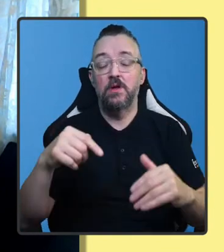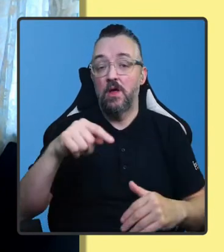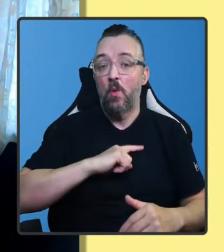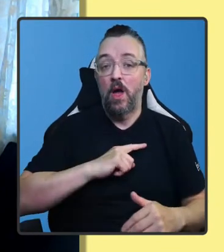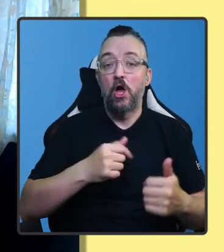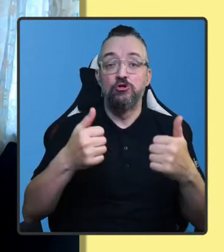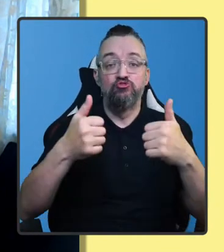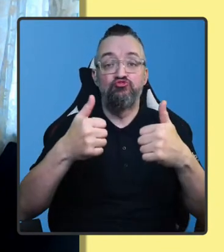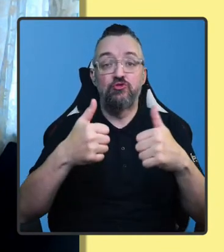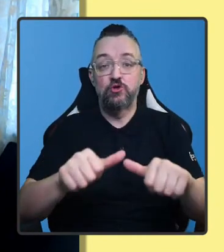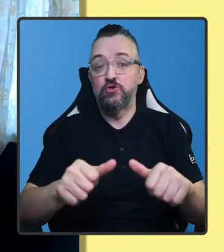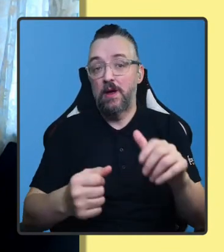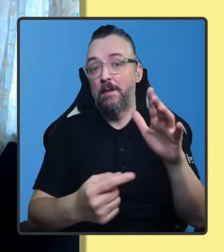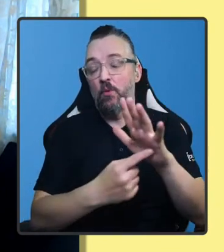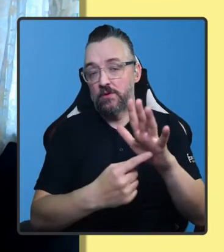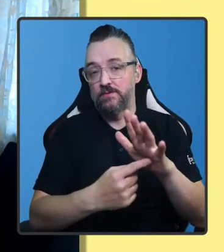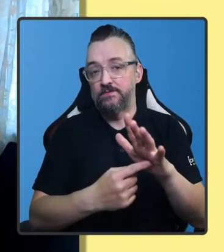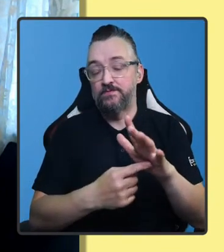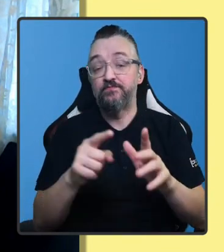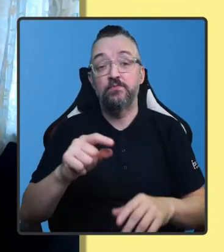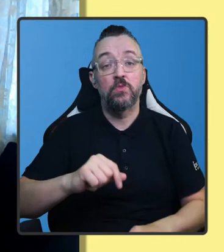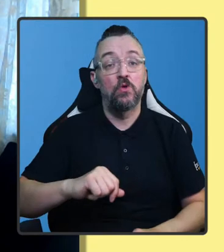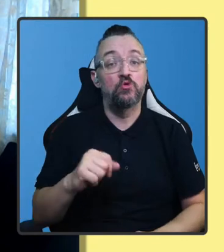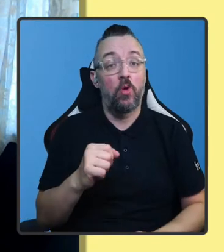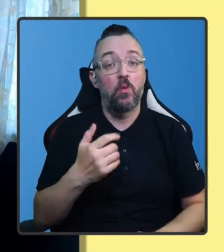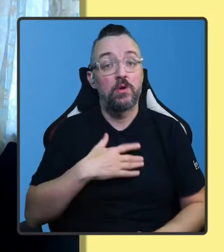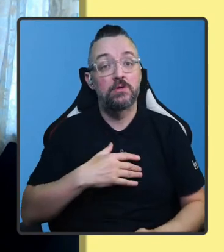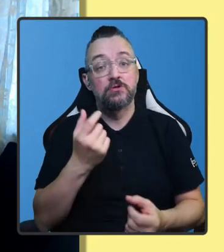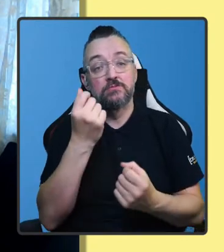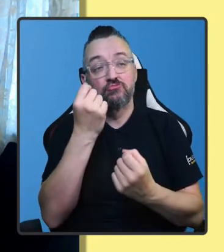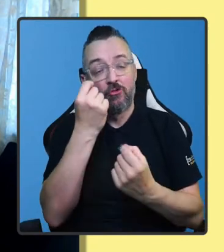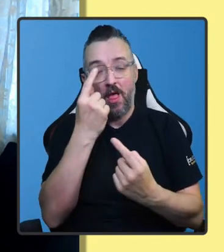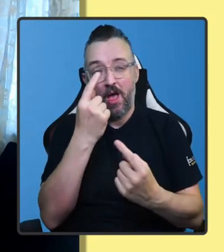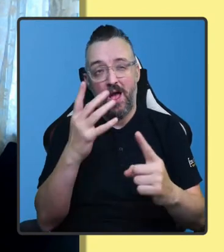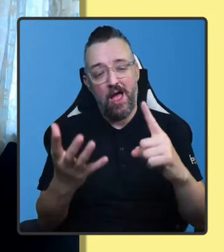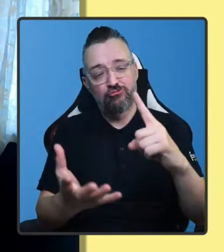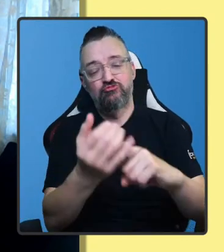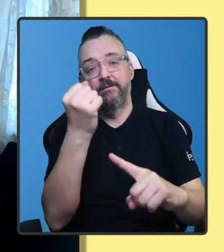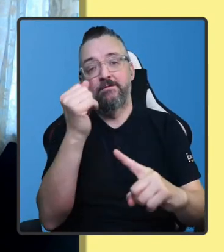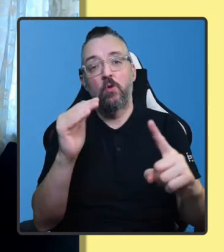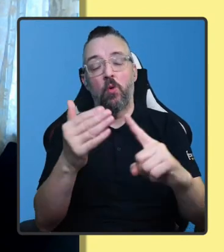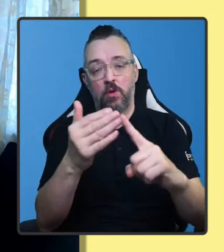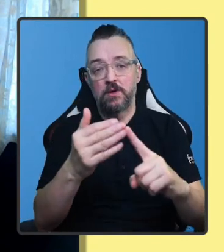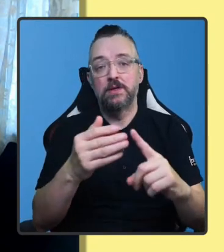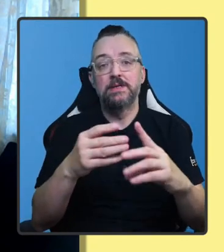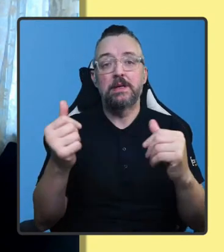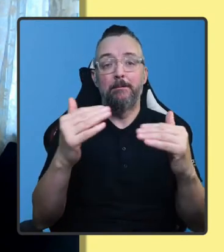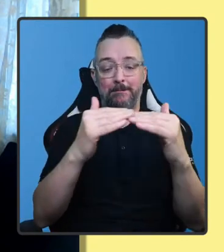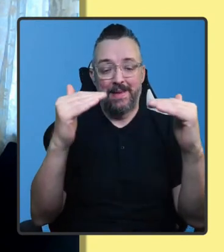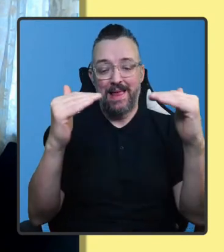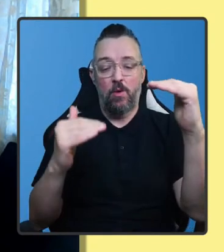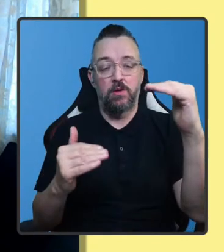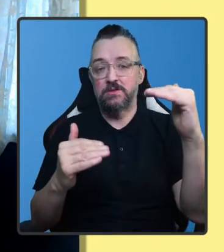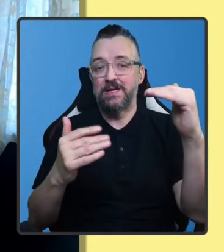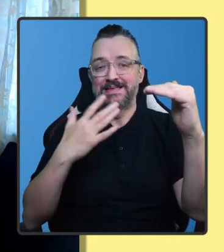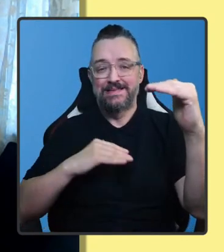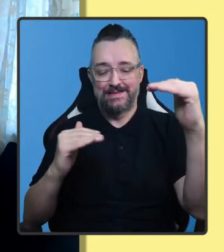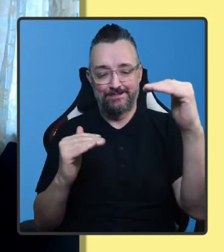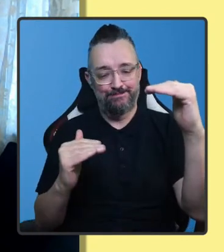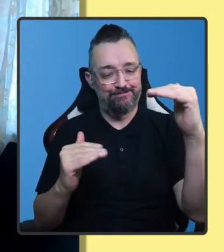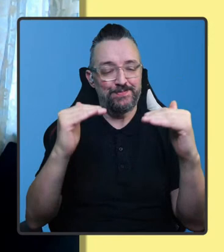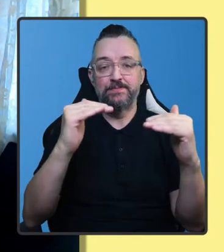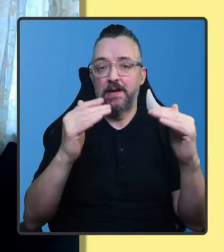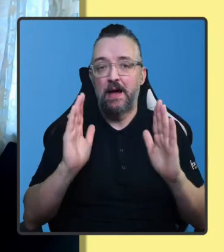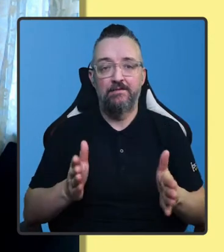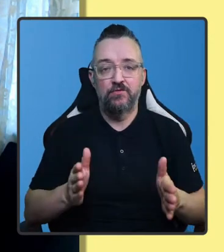important. For Scotland to realize its goals and live its values, we need to redress some of the inequalities of the past. Every woman